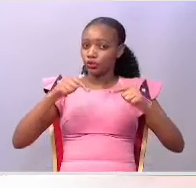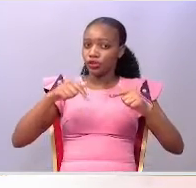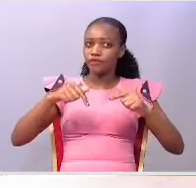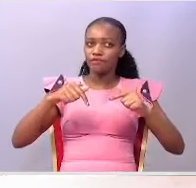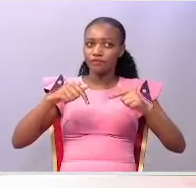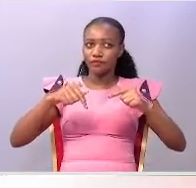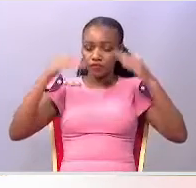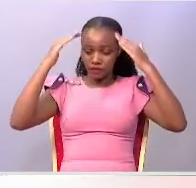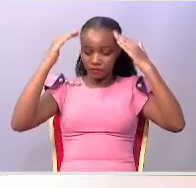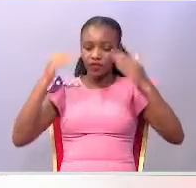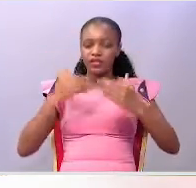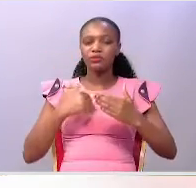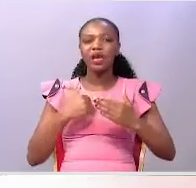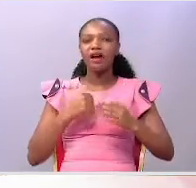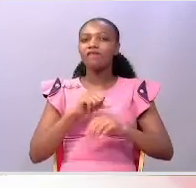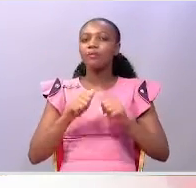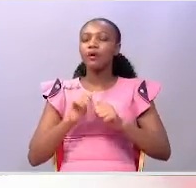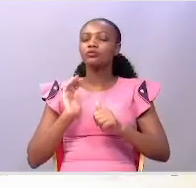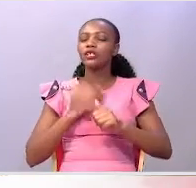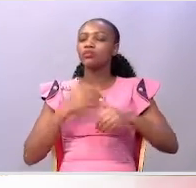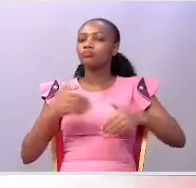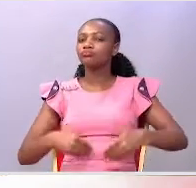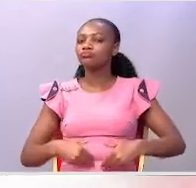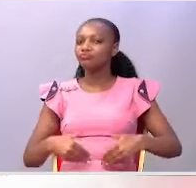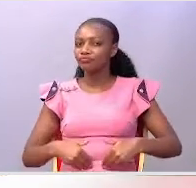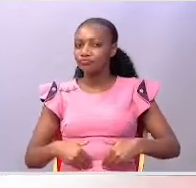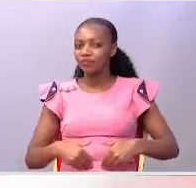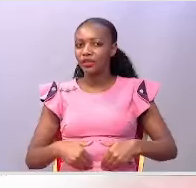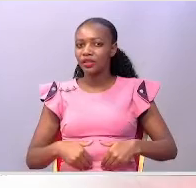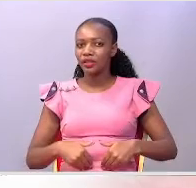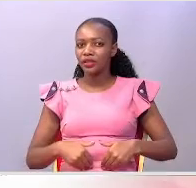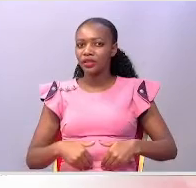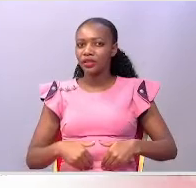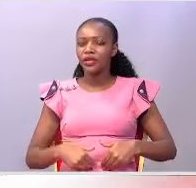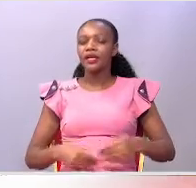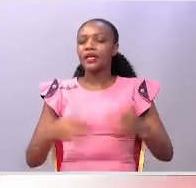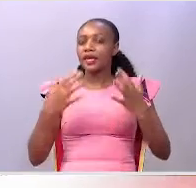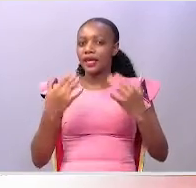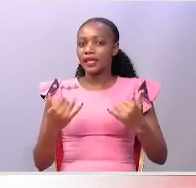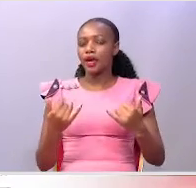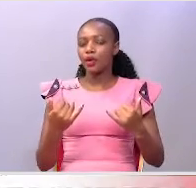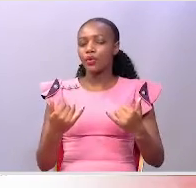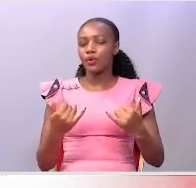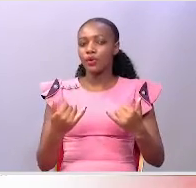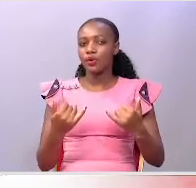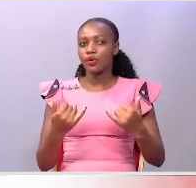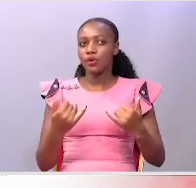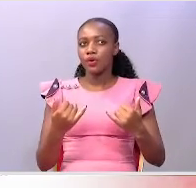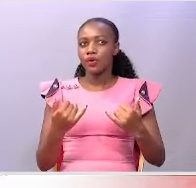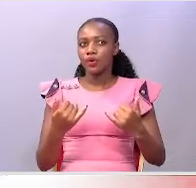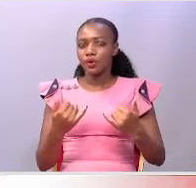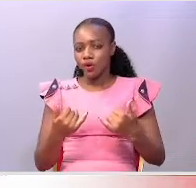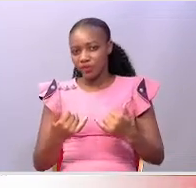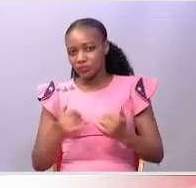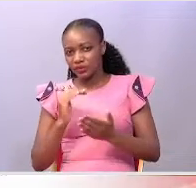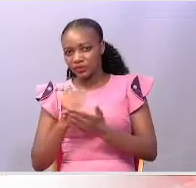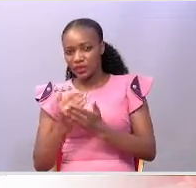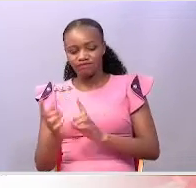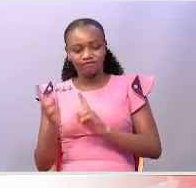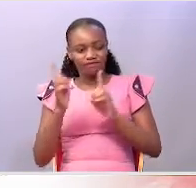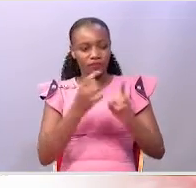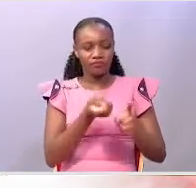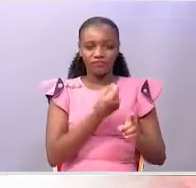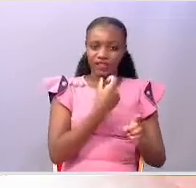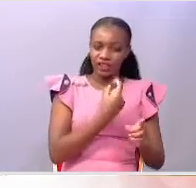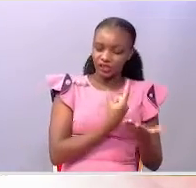HIV, our largest cohort, 55 years old and above. Now when we have put them on treatment, they are going on with